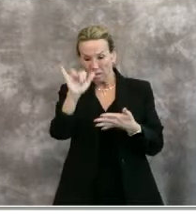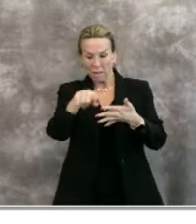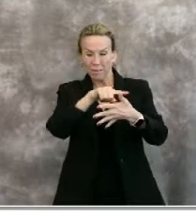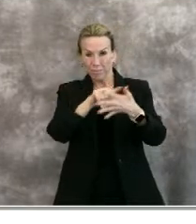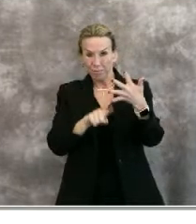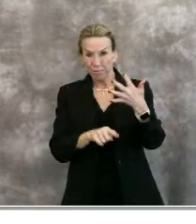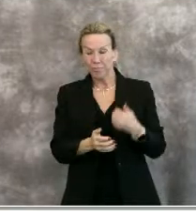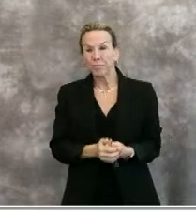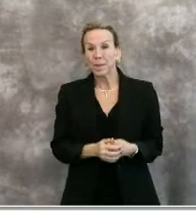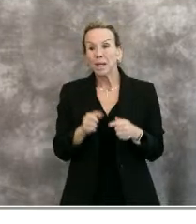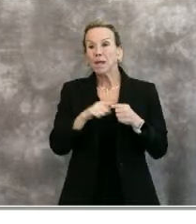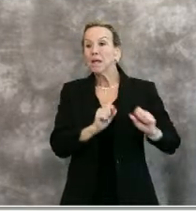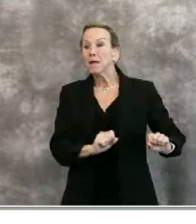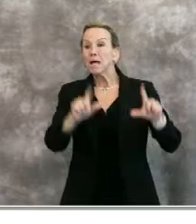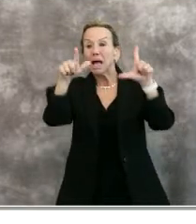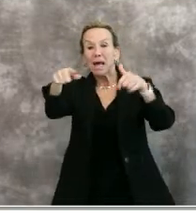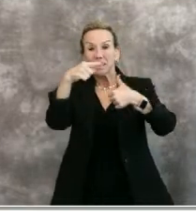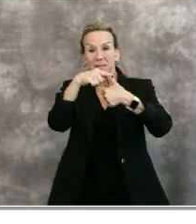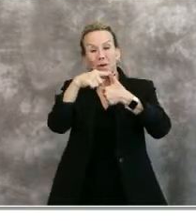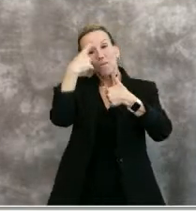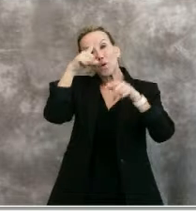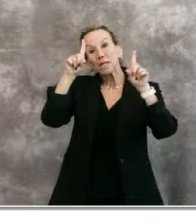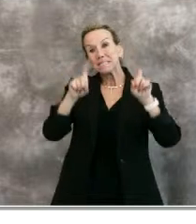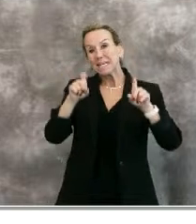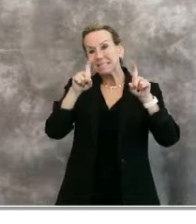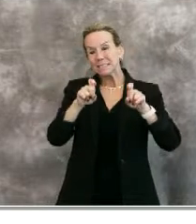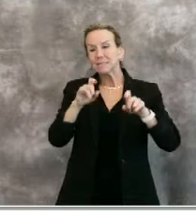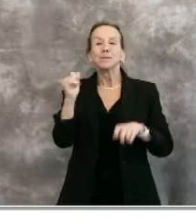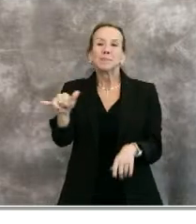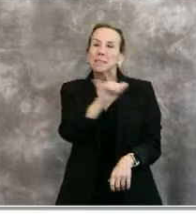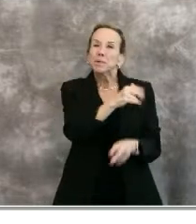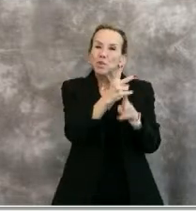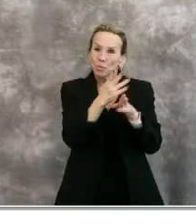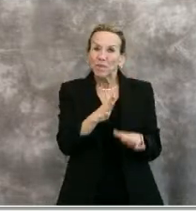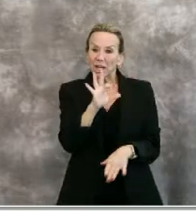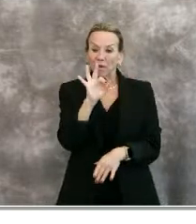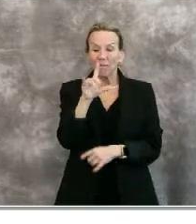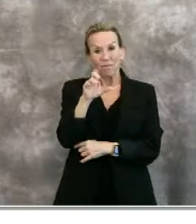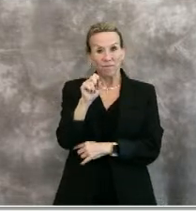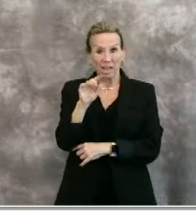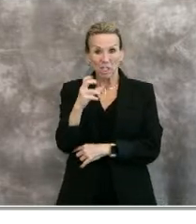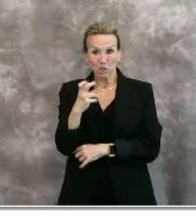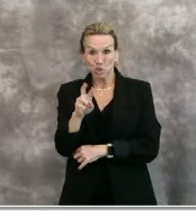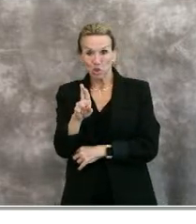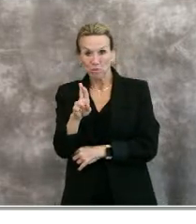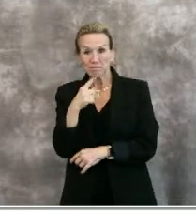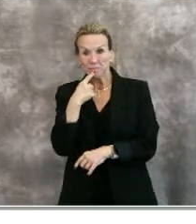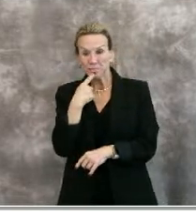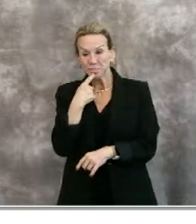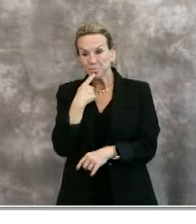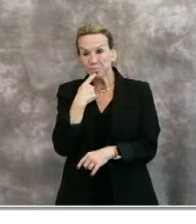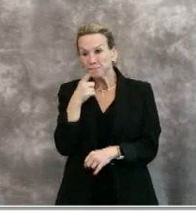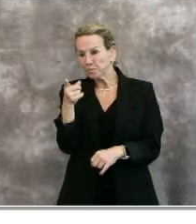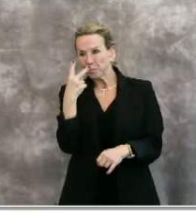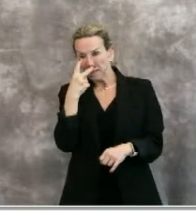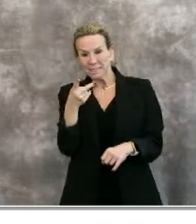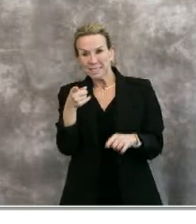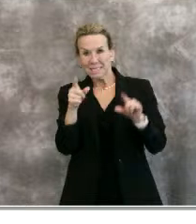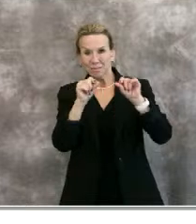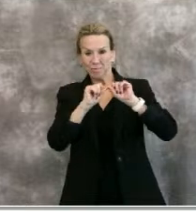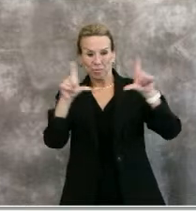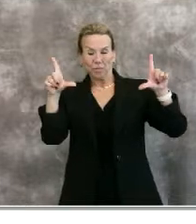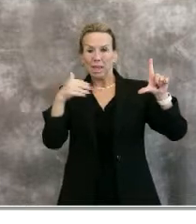The slide related to testing, as Supervisor Fletcher has stated, and you can see clearly here, there have